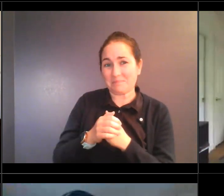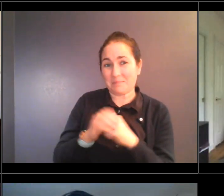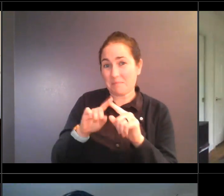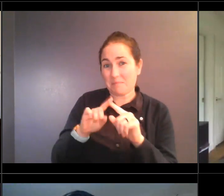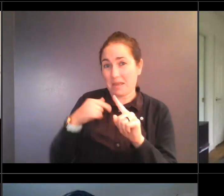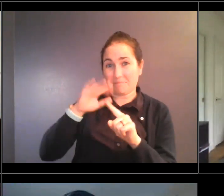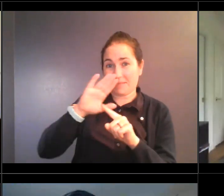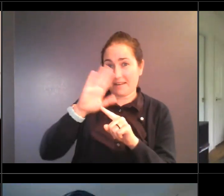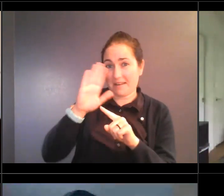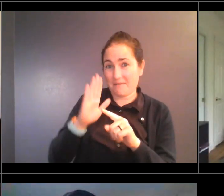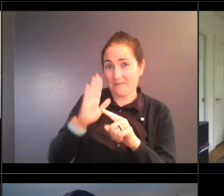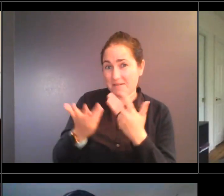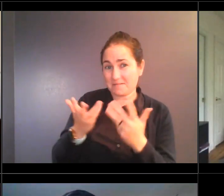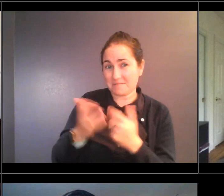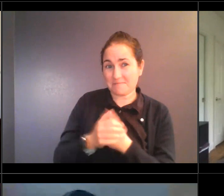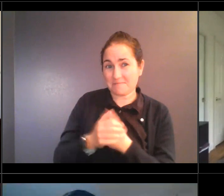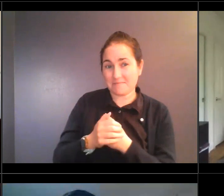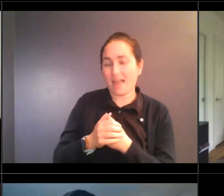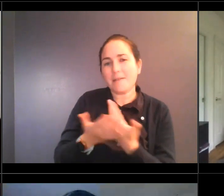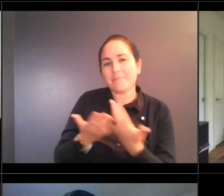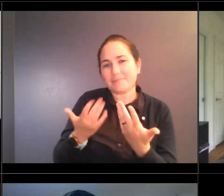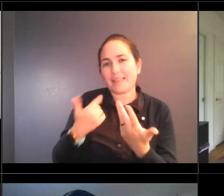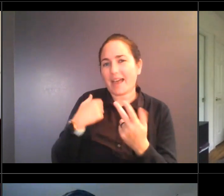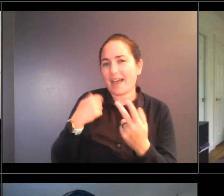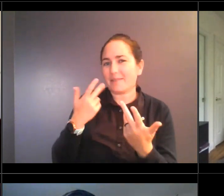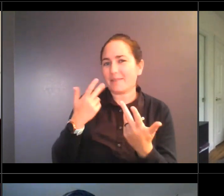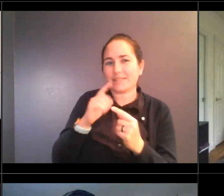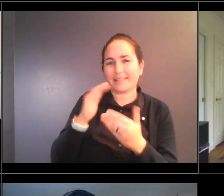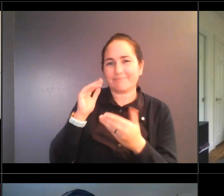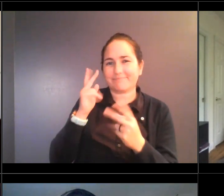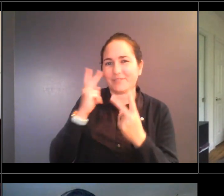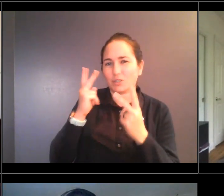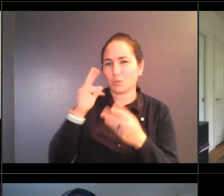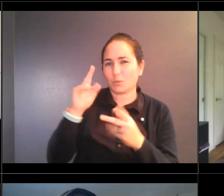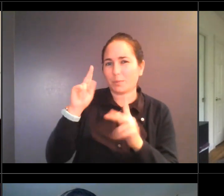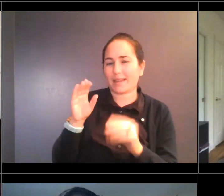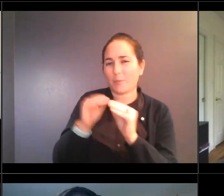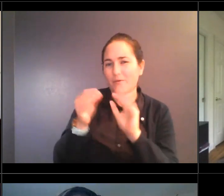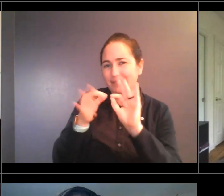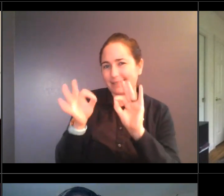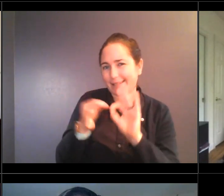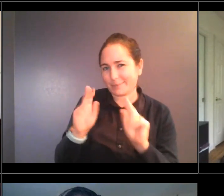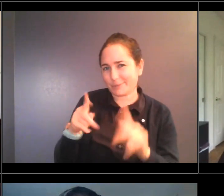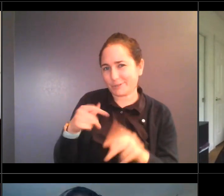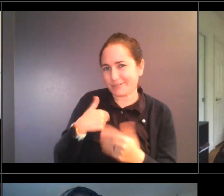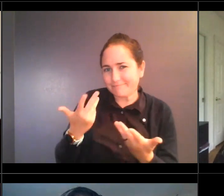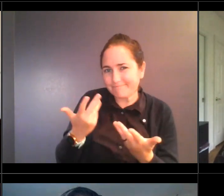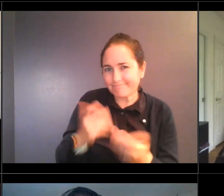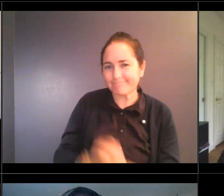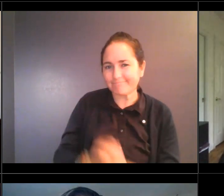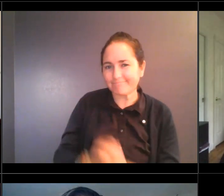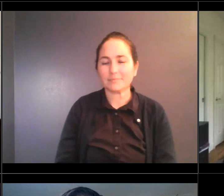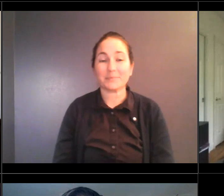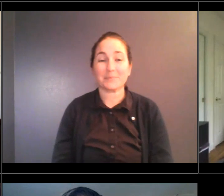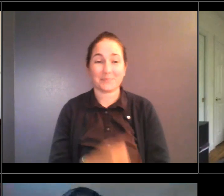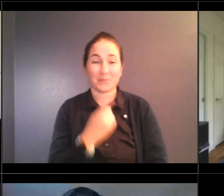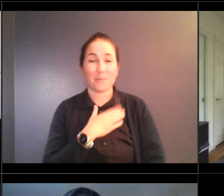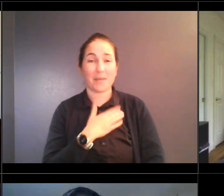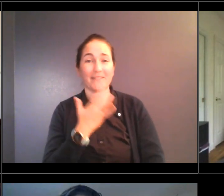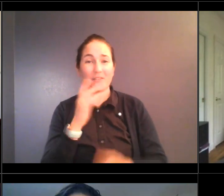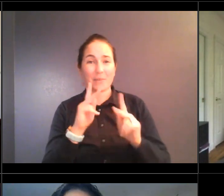never really, I'm less of a visual person, I guess. I'm more of a text person personally. One of my favorite